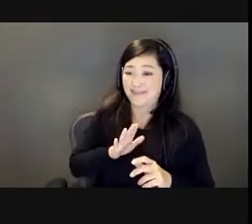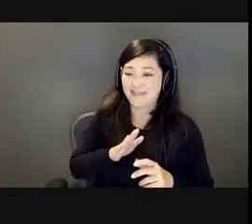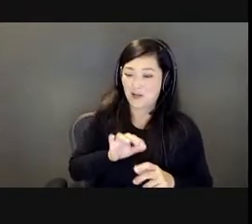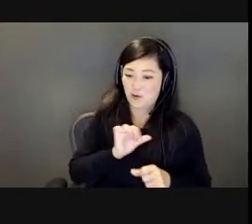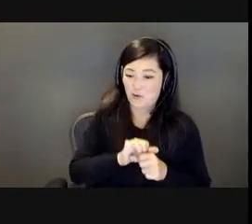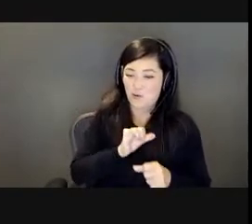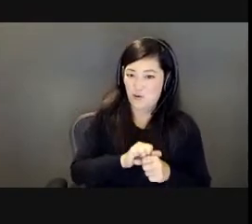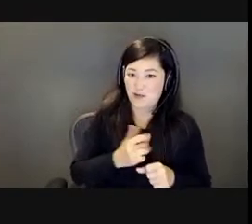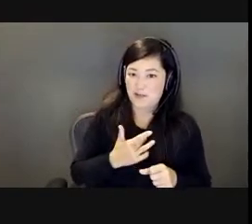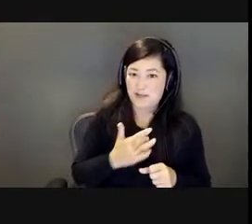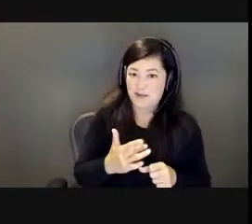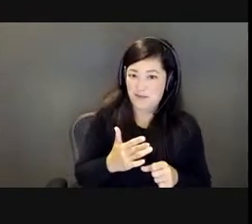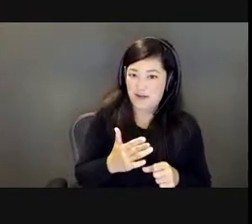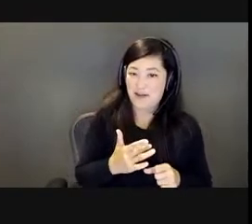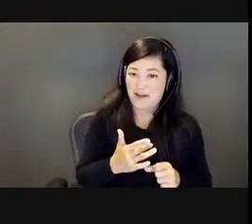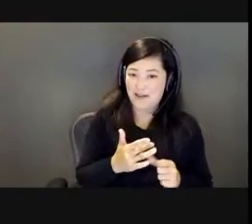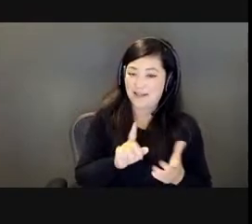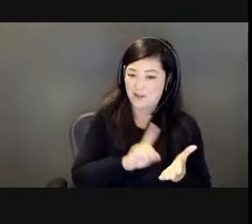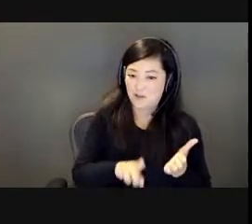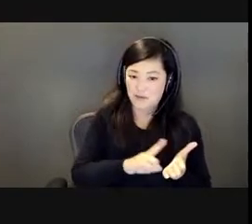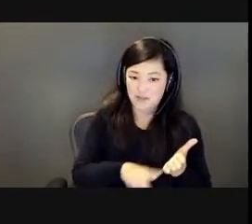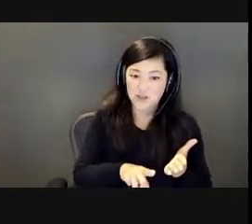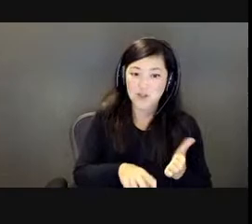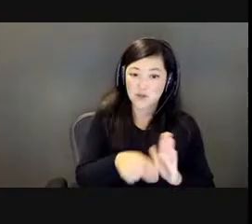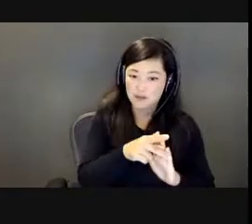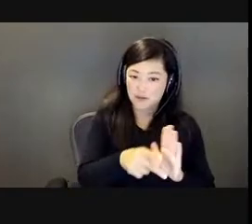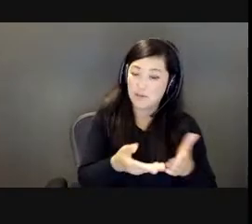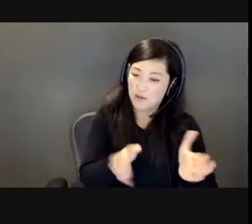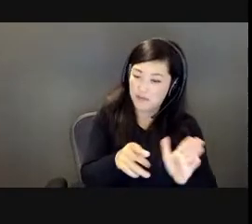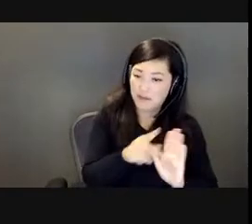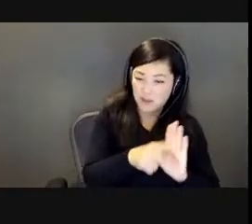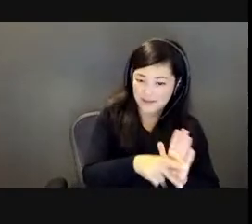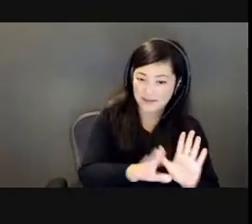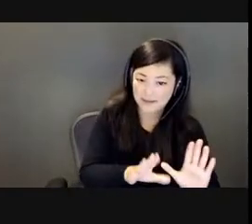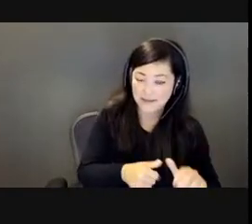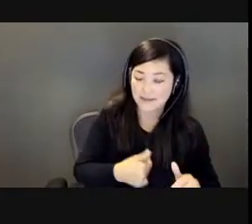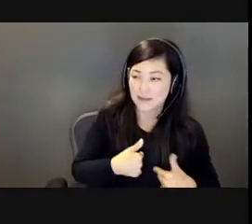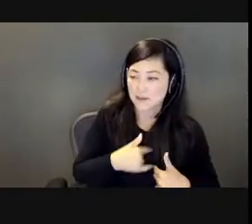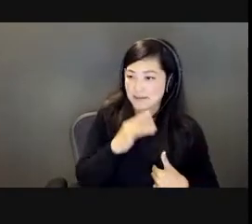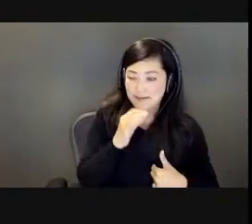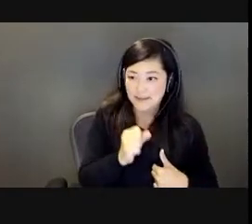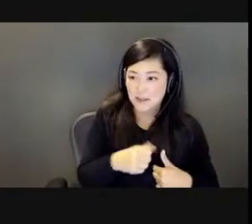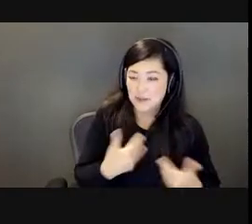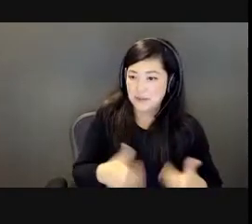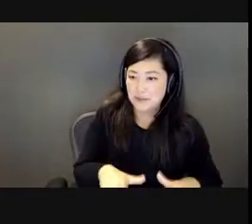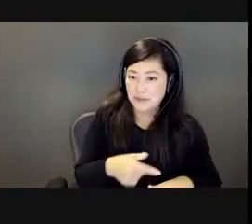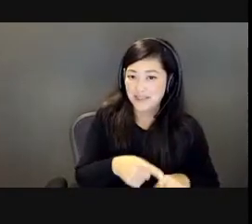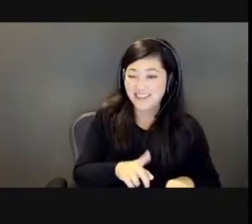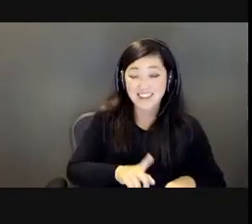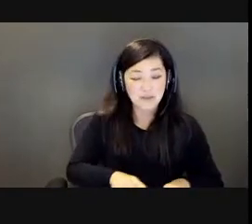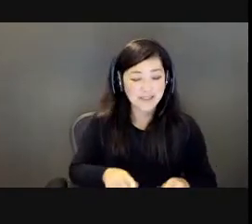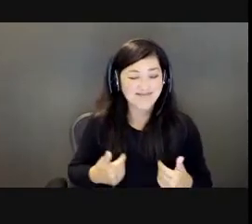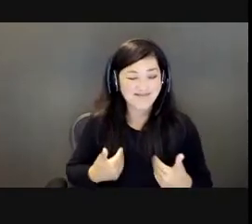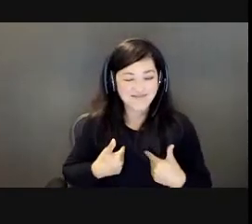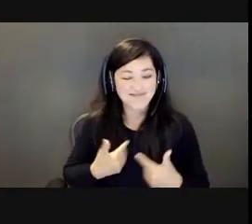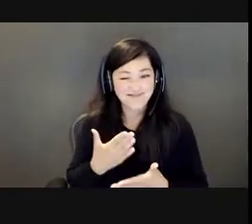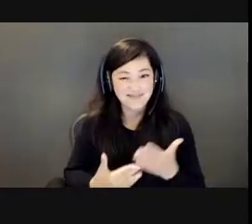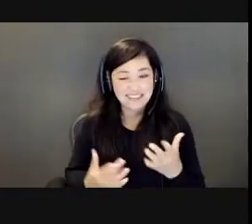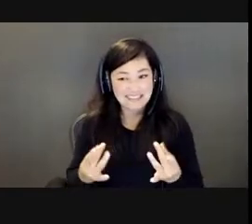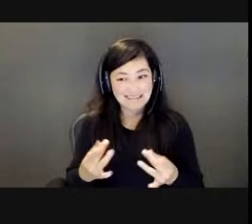really fascinates me and interests me, but I know that there are still problems with legislation